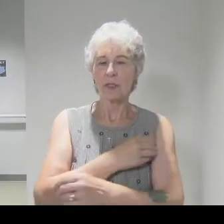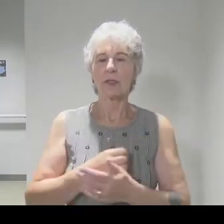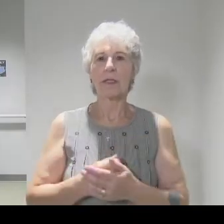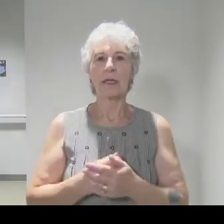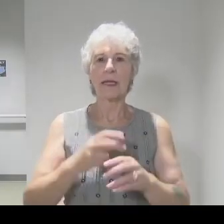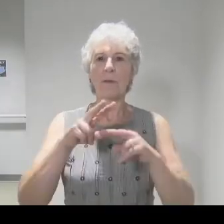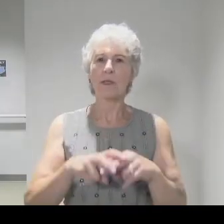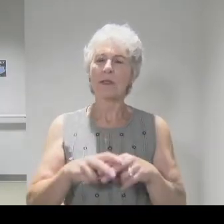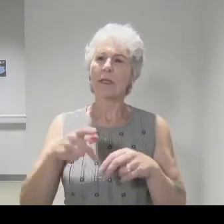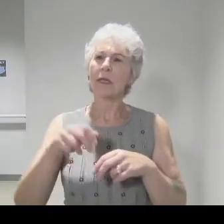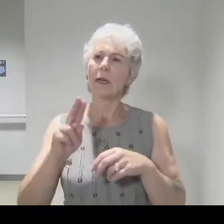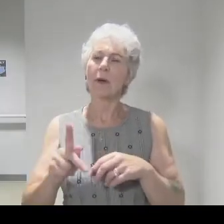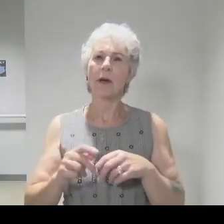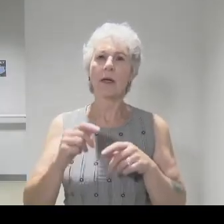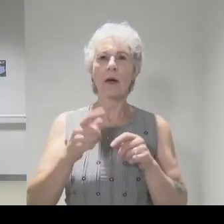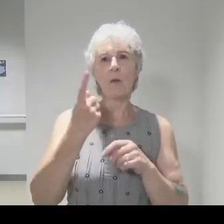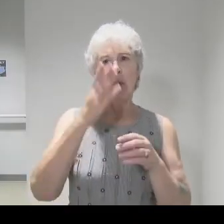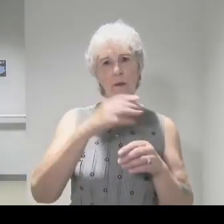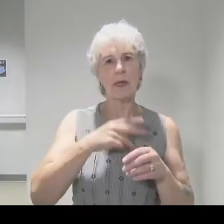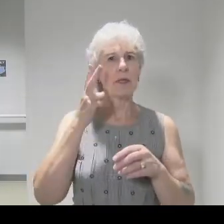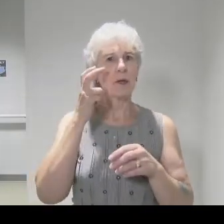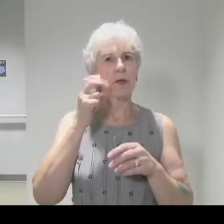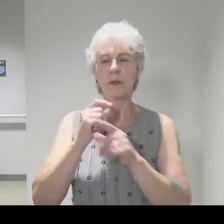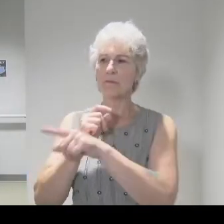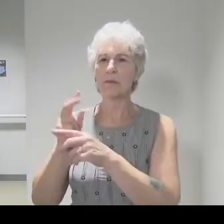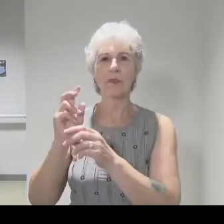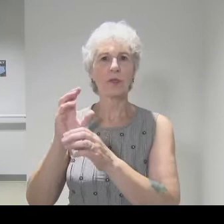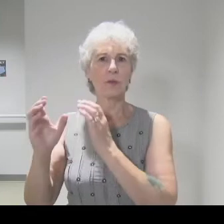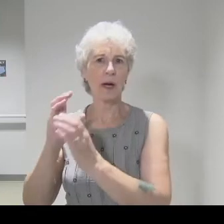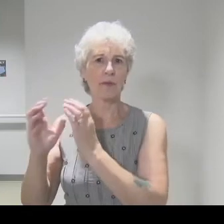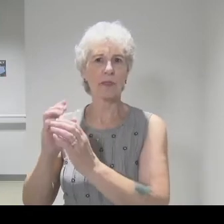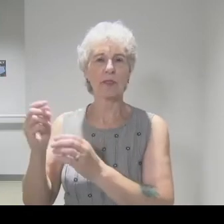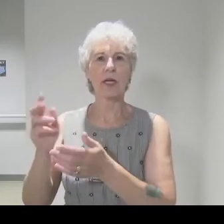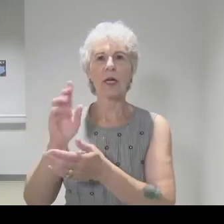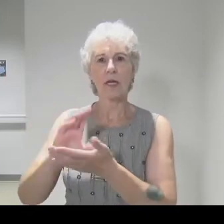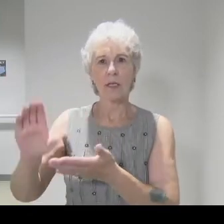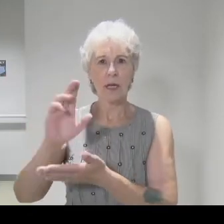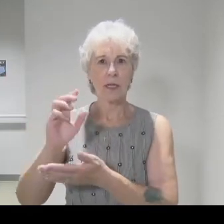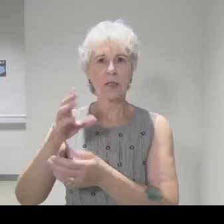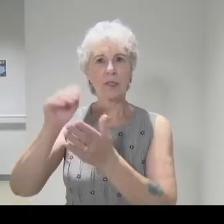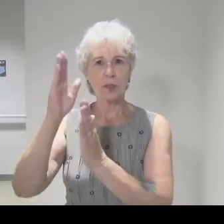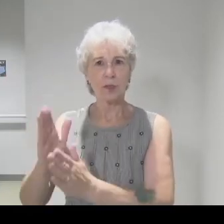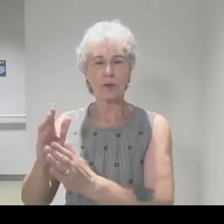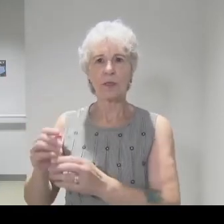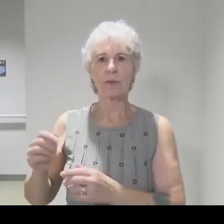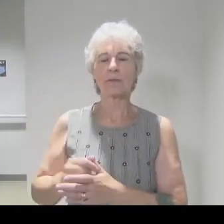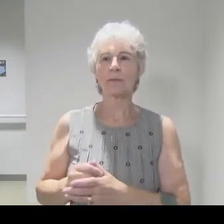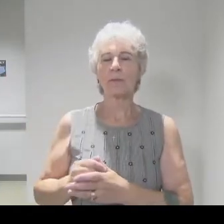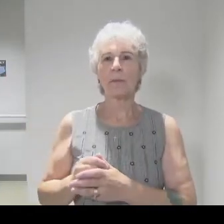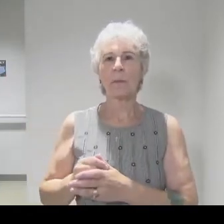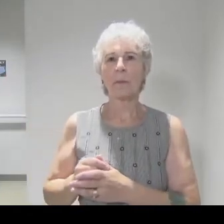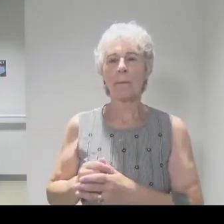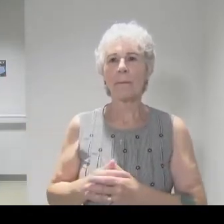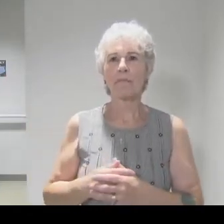Robert overheard the heathenistic conversations of two seminary students who were going to the local seminary that was founded by Calvin 200